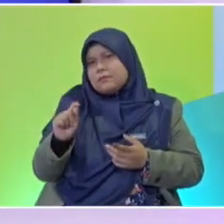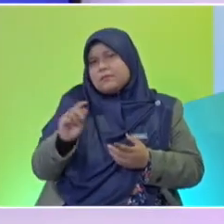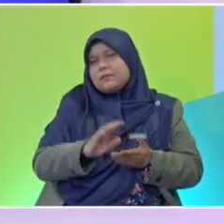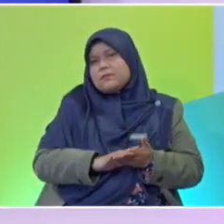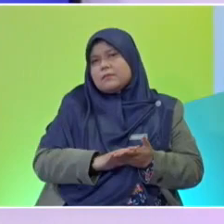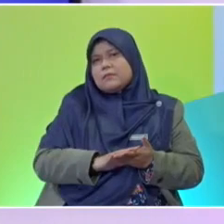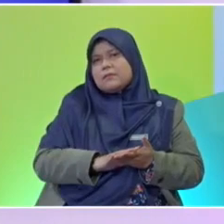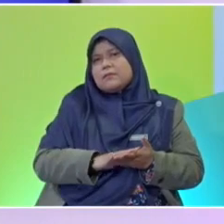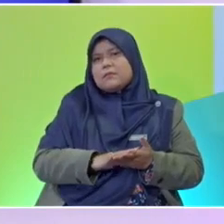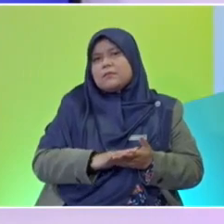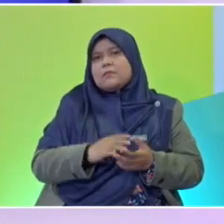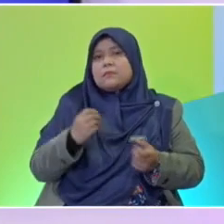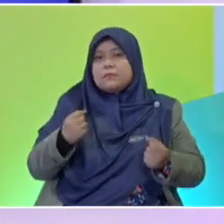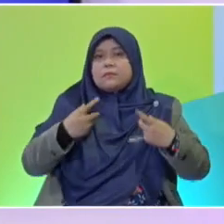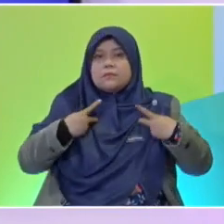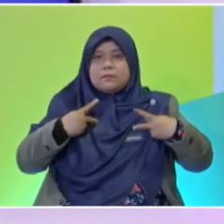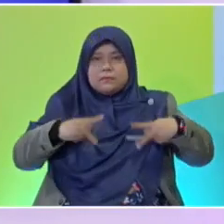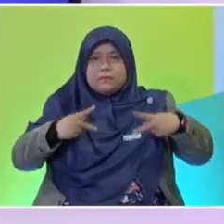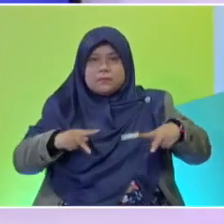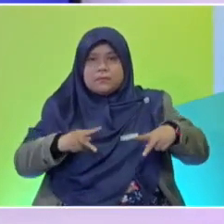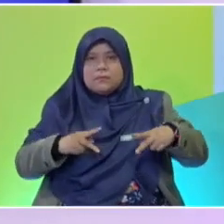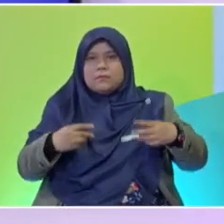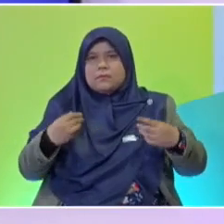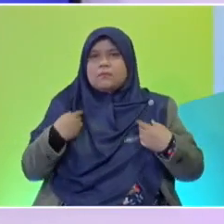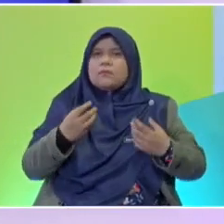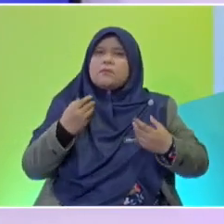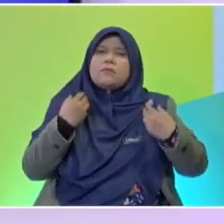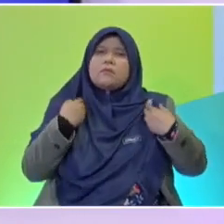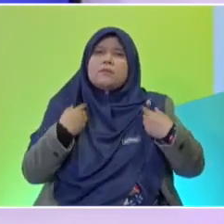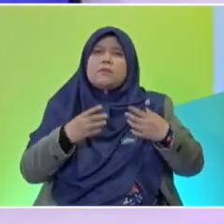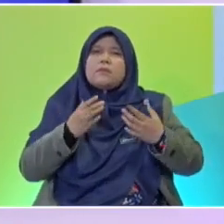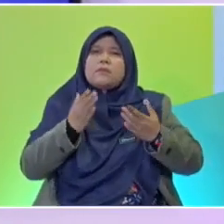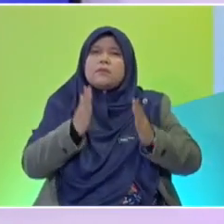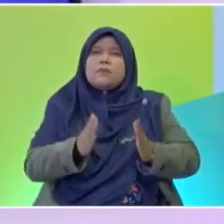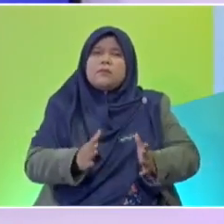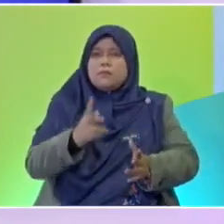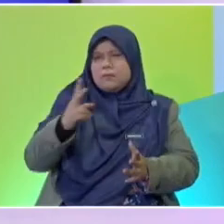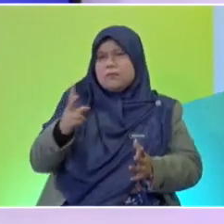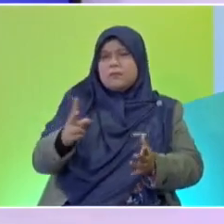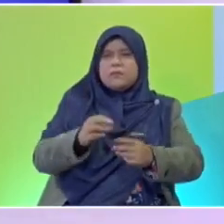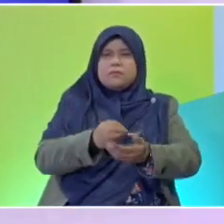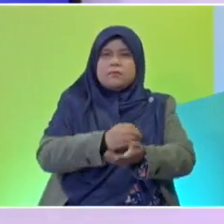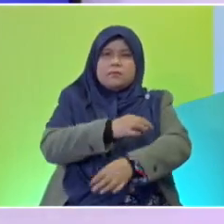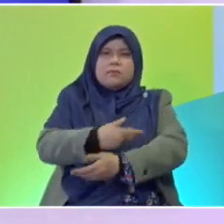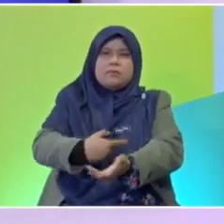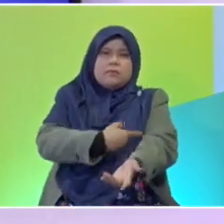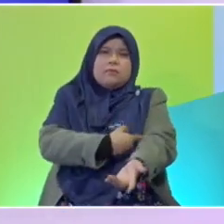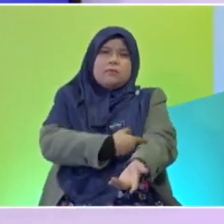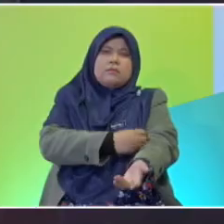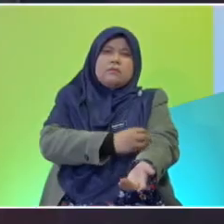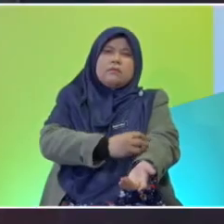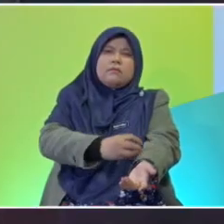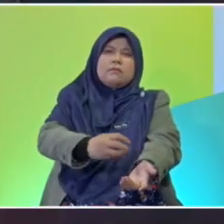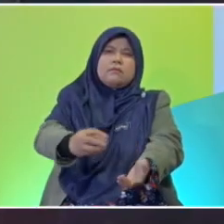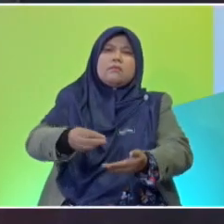do sometimes when I go to shopping malls, I do see people donating bloods, even in shopping malls or even in the Yes. hospitals. Why do people donate blood, teacher?